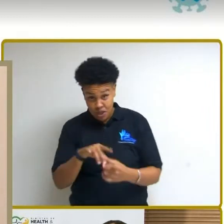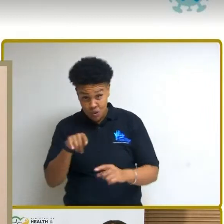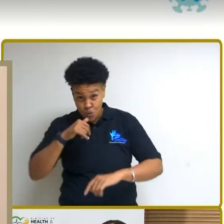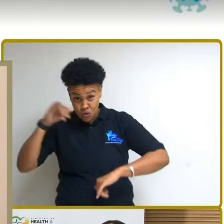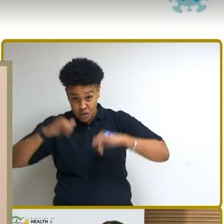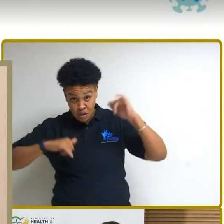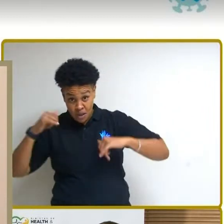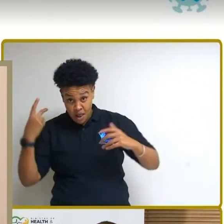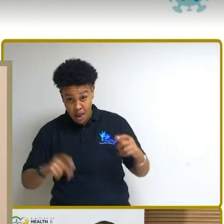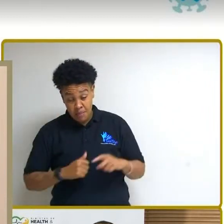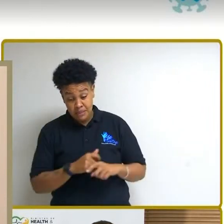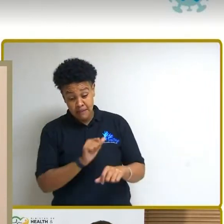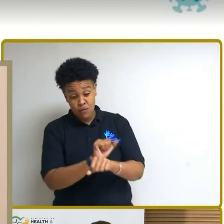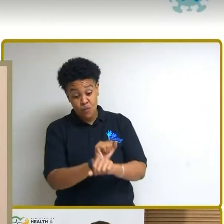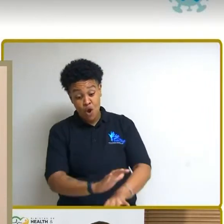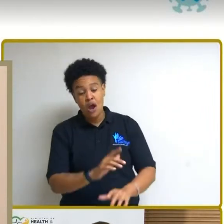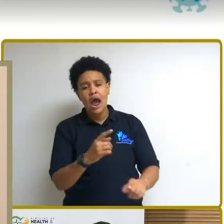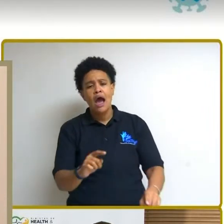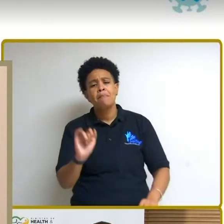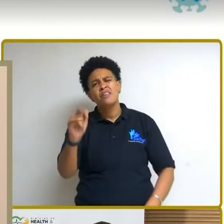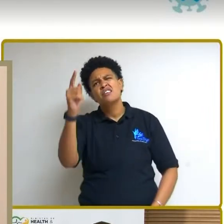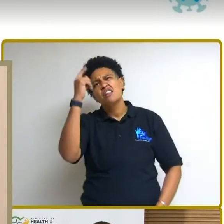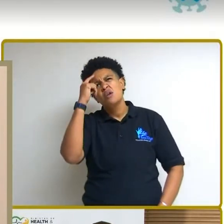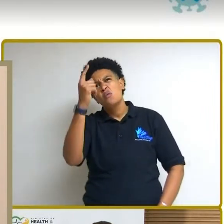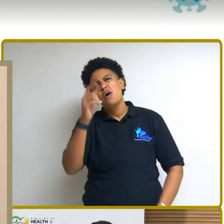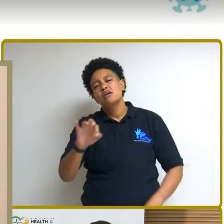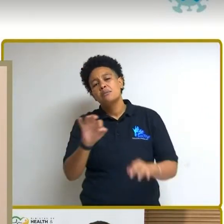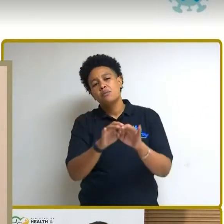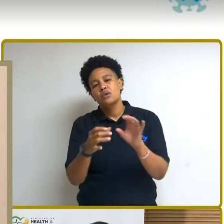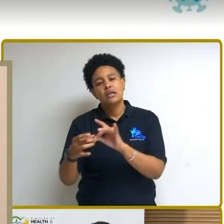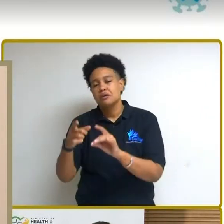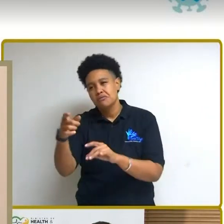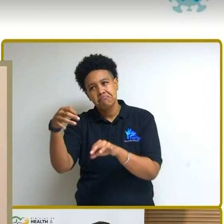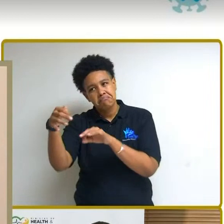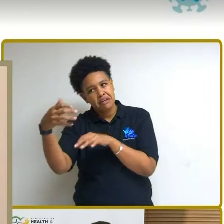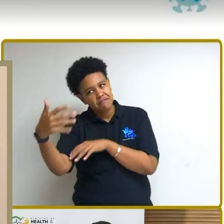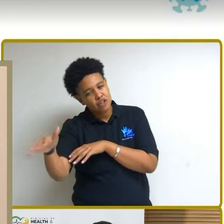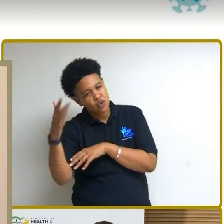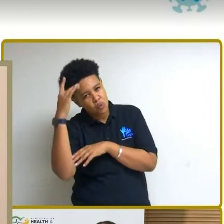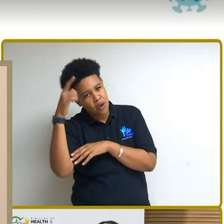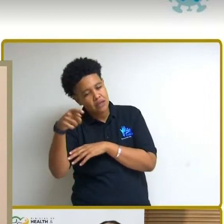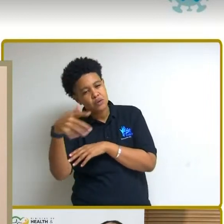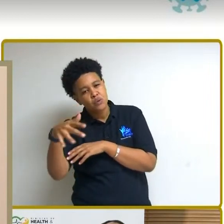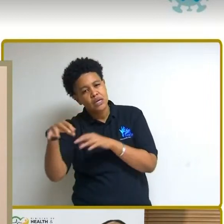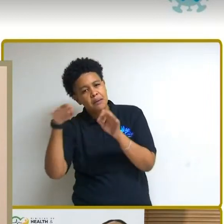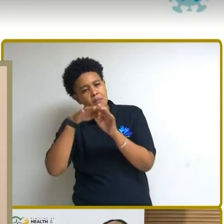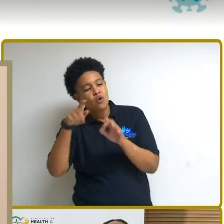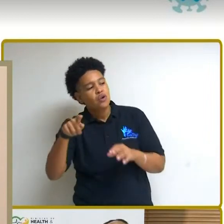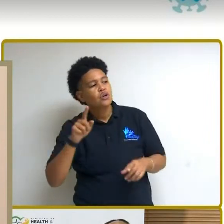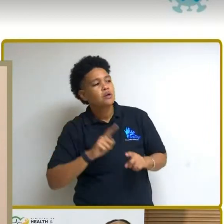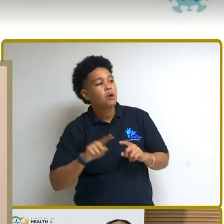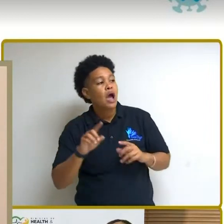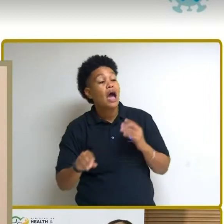the workers. So that's one, I think, critical link, which you have explained why it's so important. But also, very